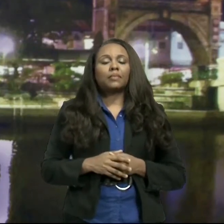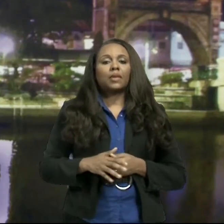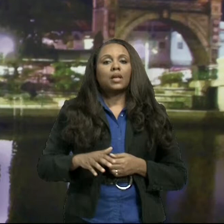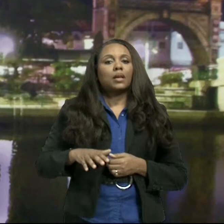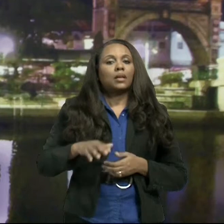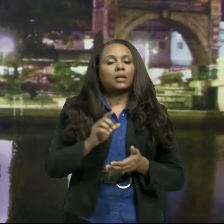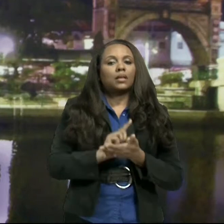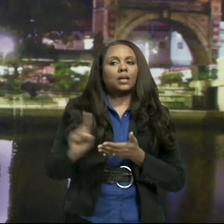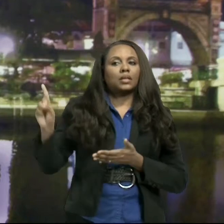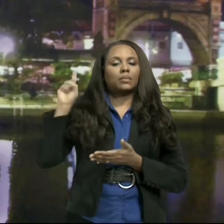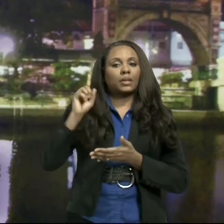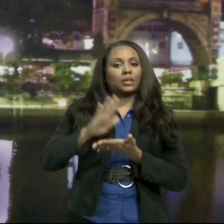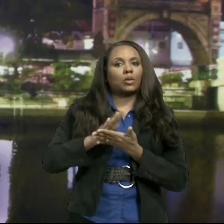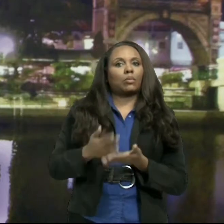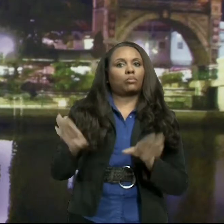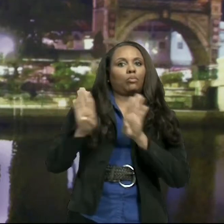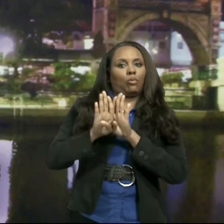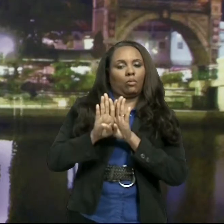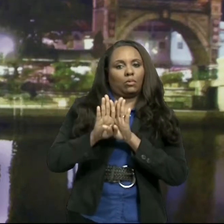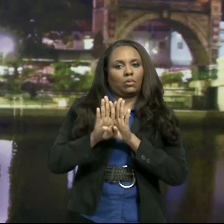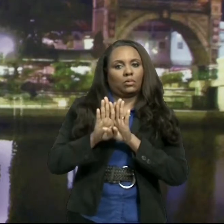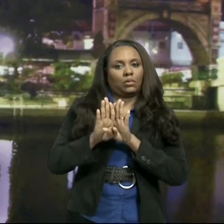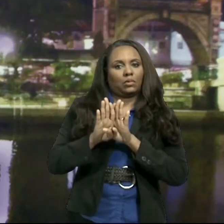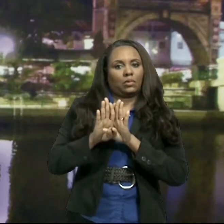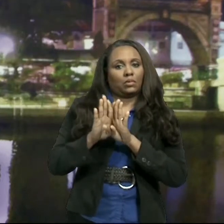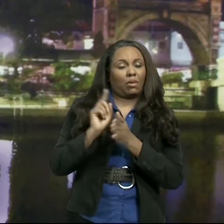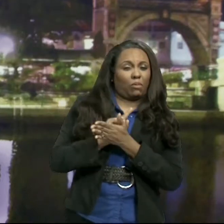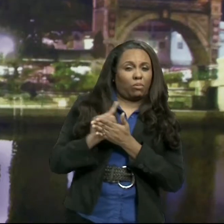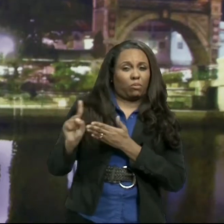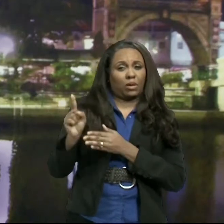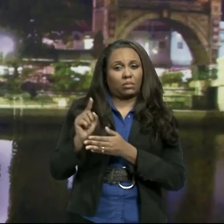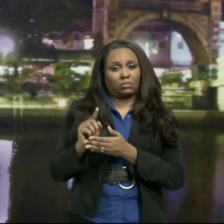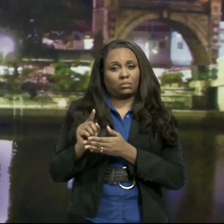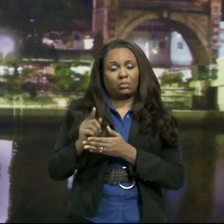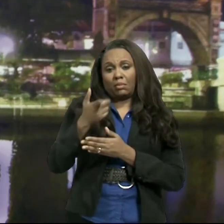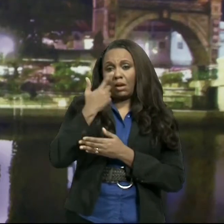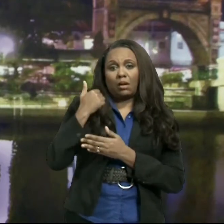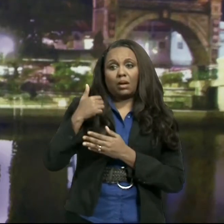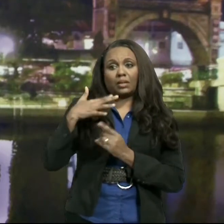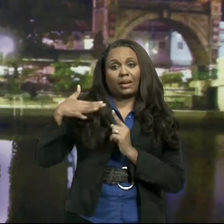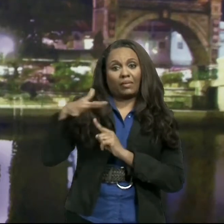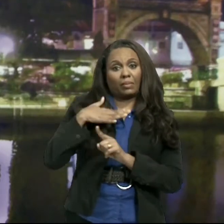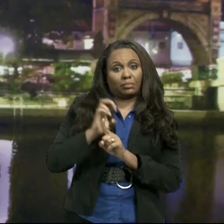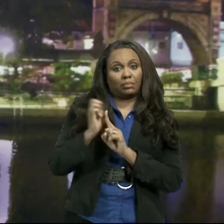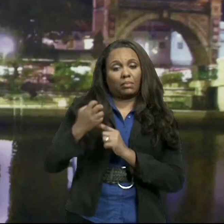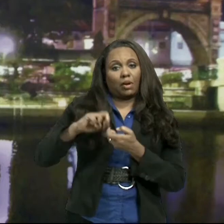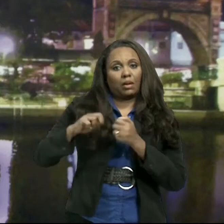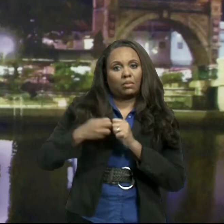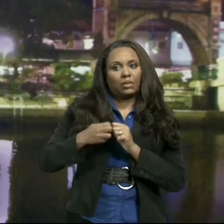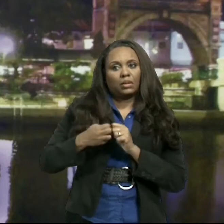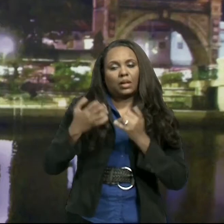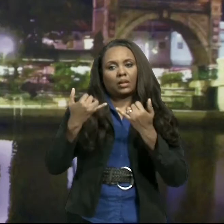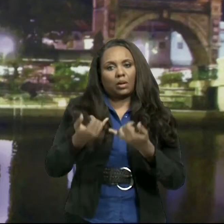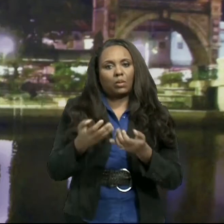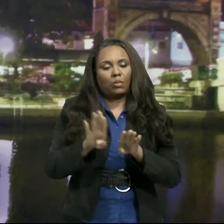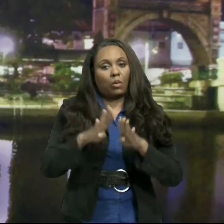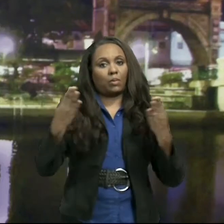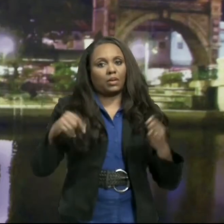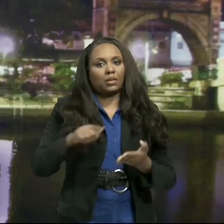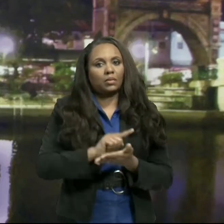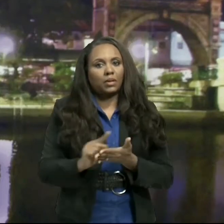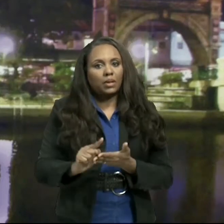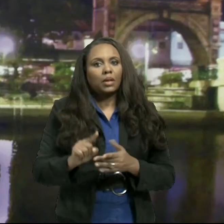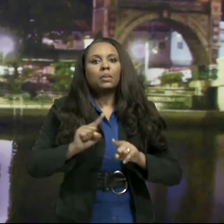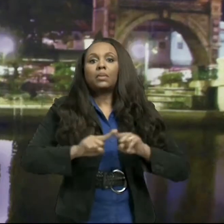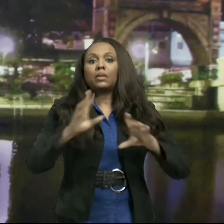on Monday, 1 week after being closed to rectify environmental issues. However, President of the Barbados Secondary